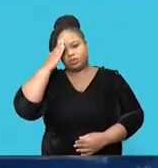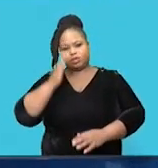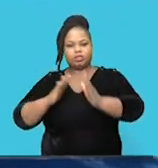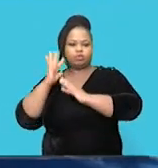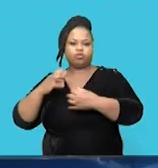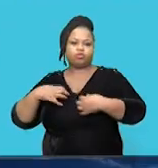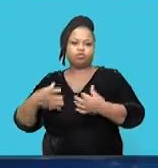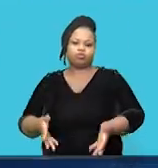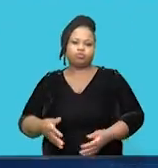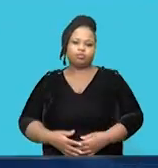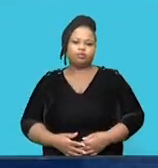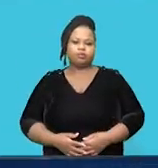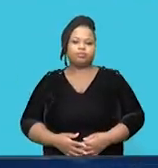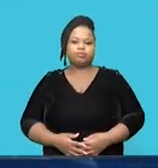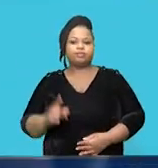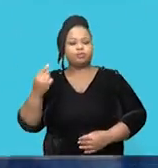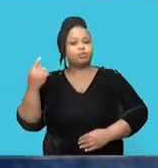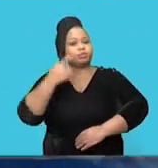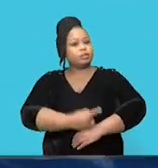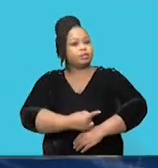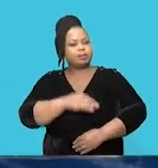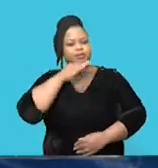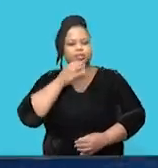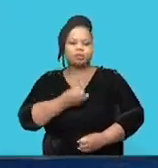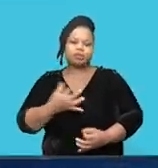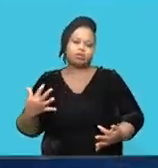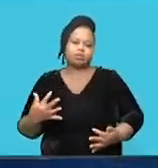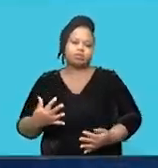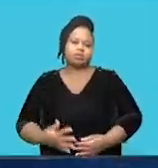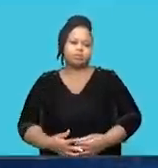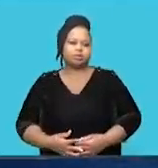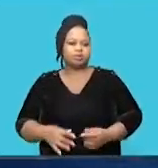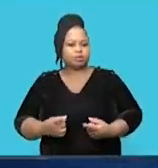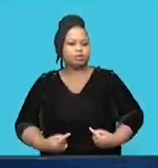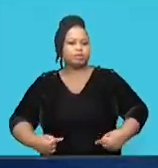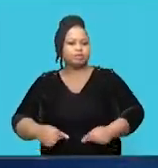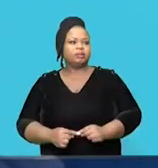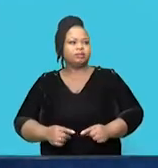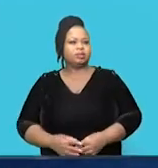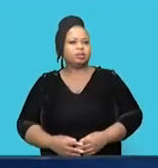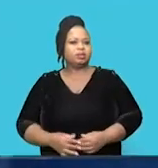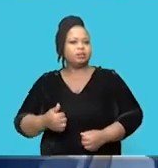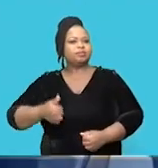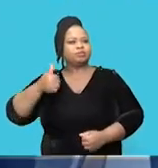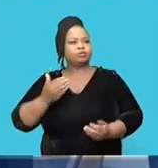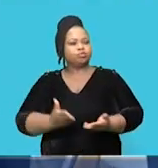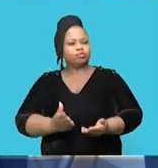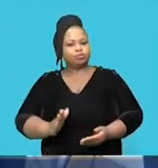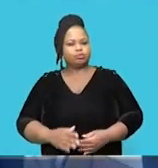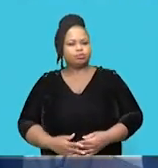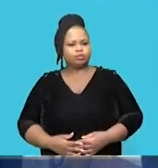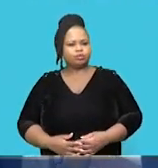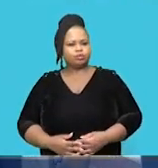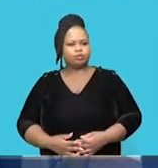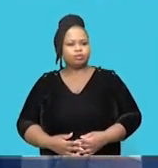our school. And then this day means a lot to us as iconic school.